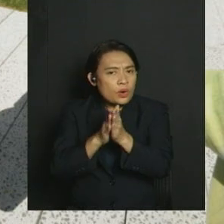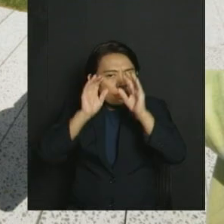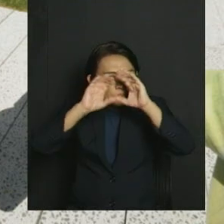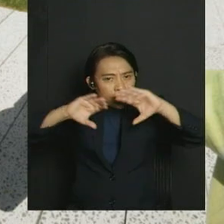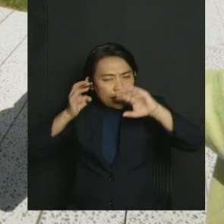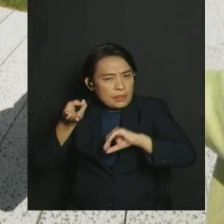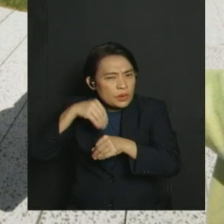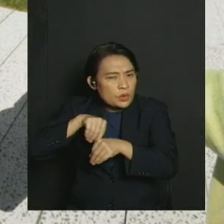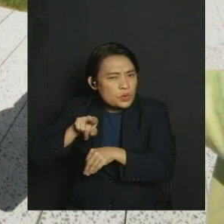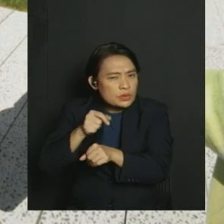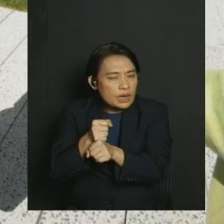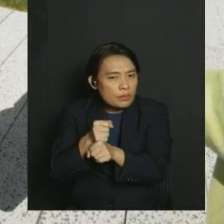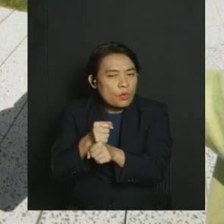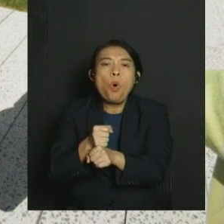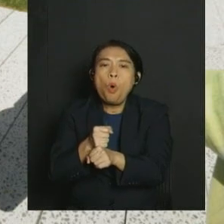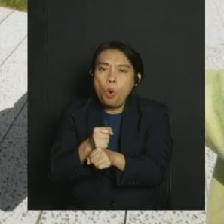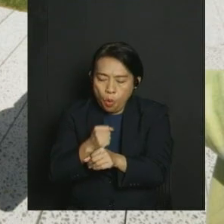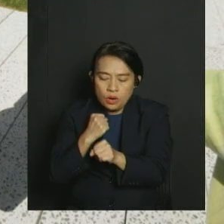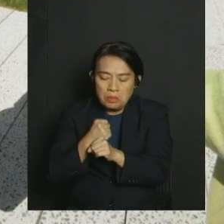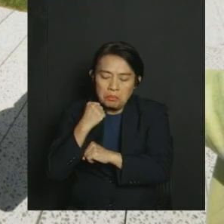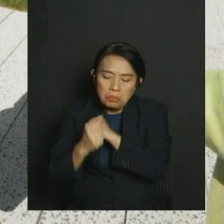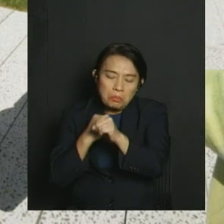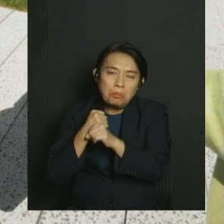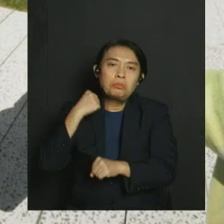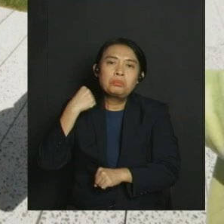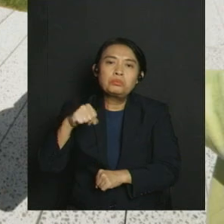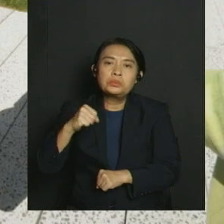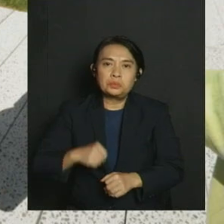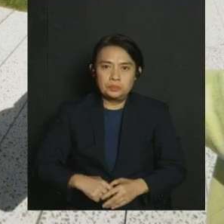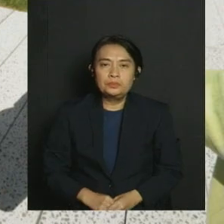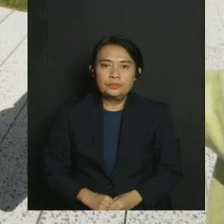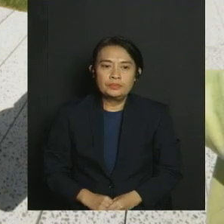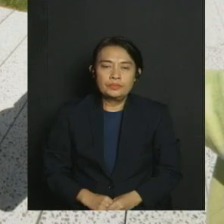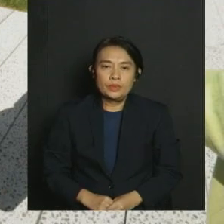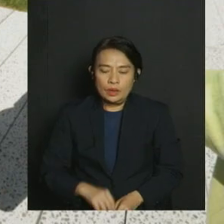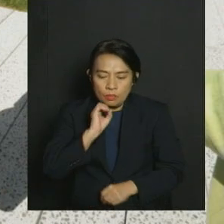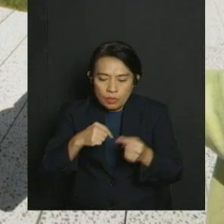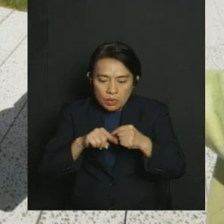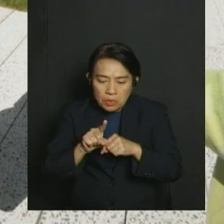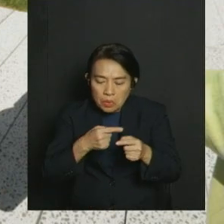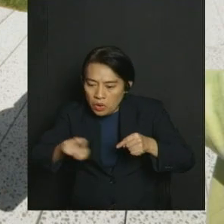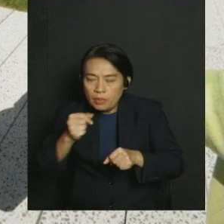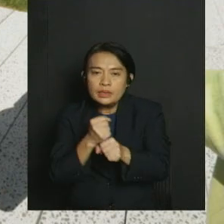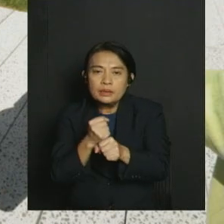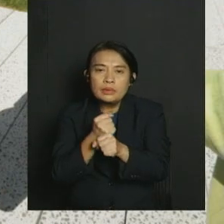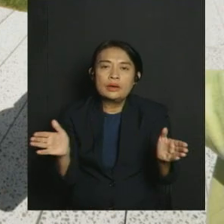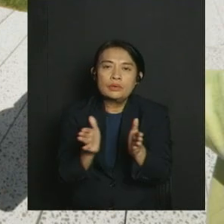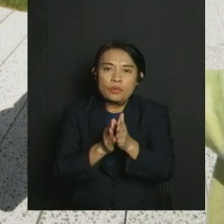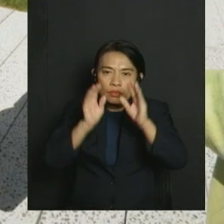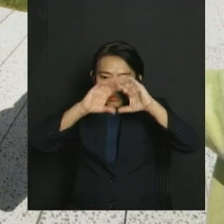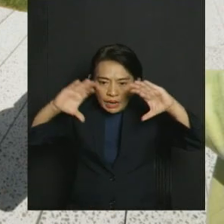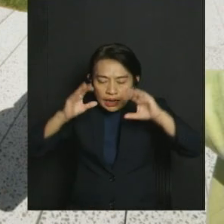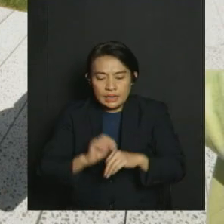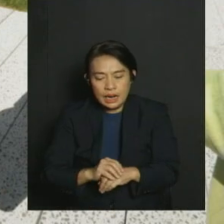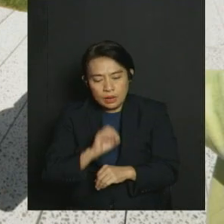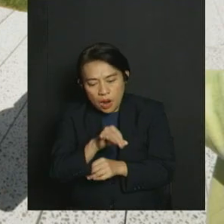students is try it out. Try working for a government. Try working for an agency, because you might be